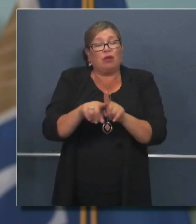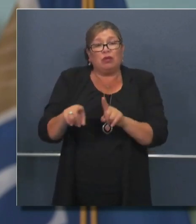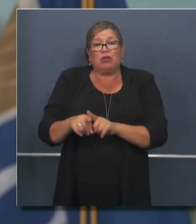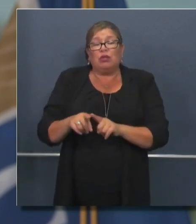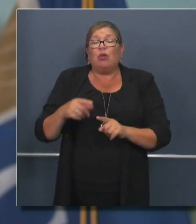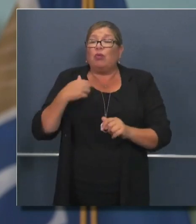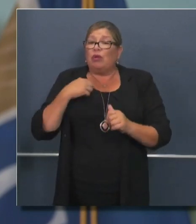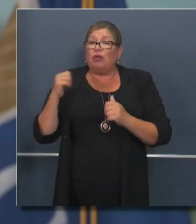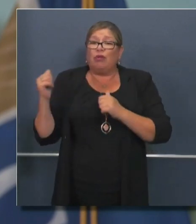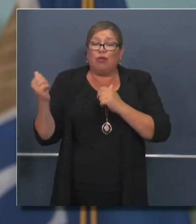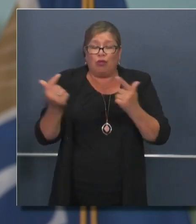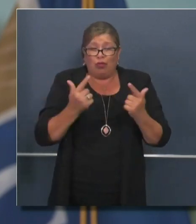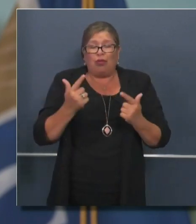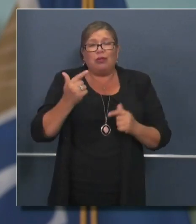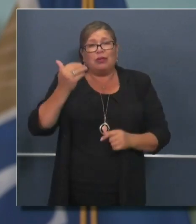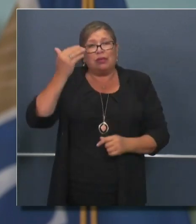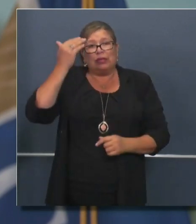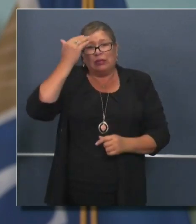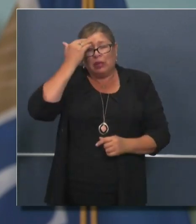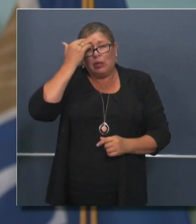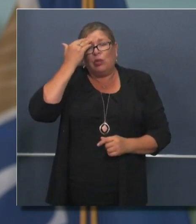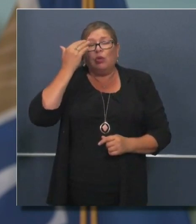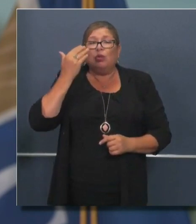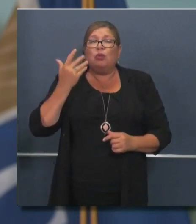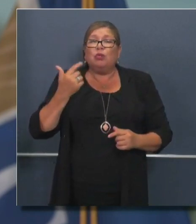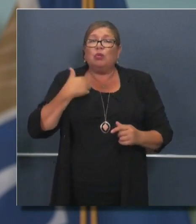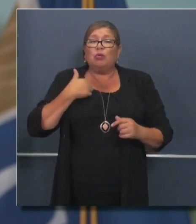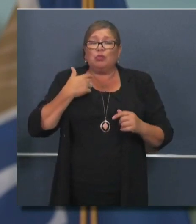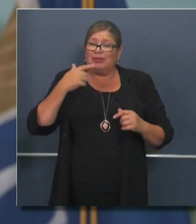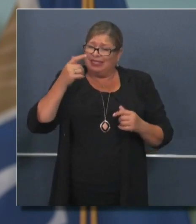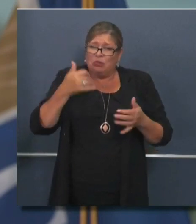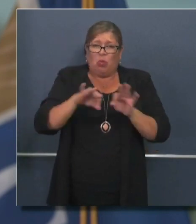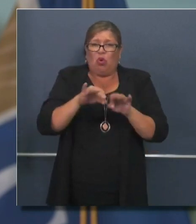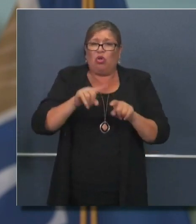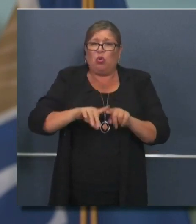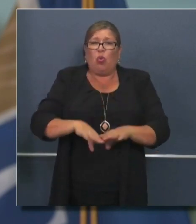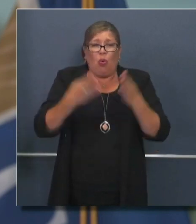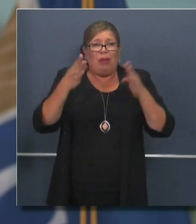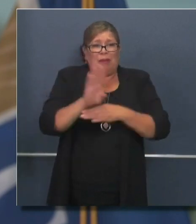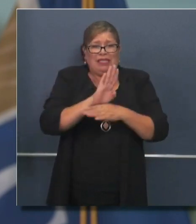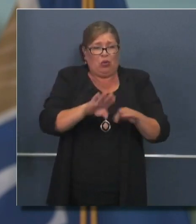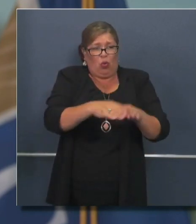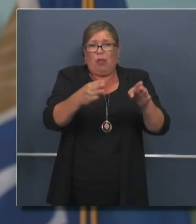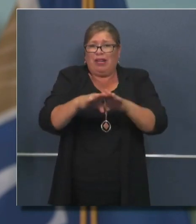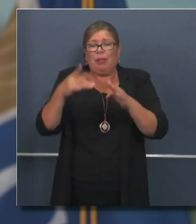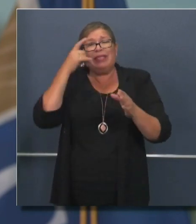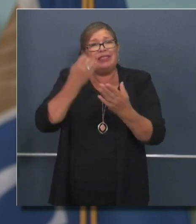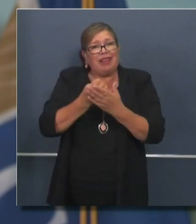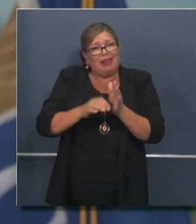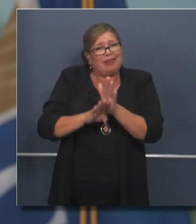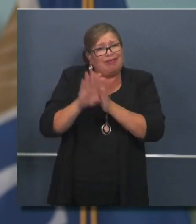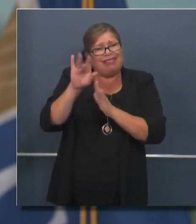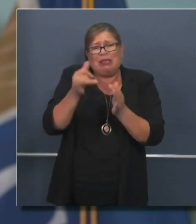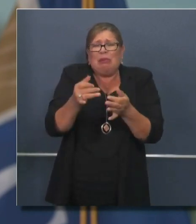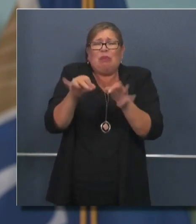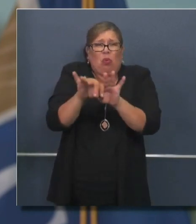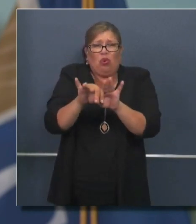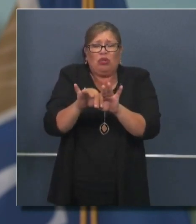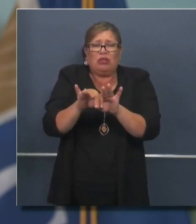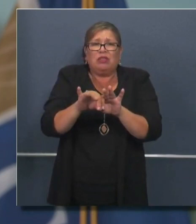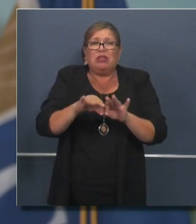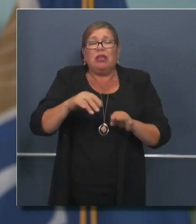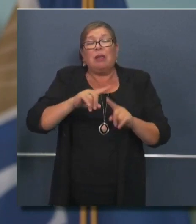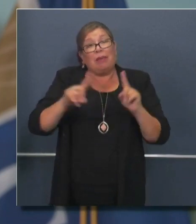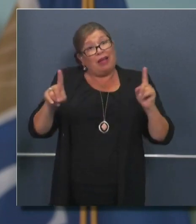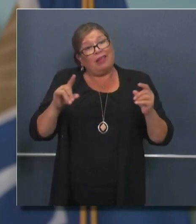is naive about the reality of reopening our economy and the expectation that as more and more people mix and are not practicing